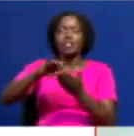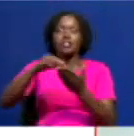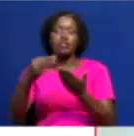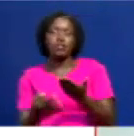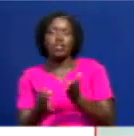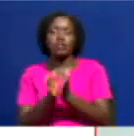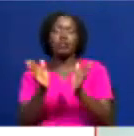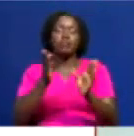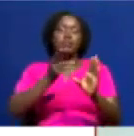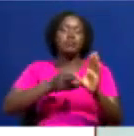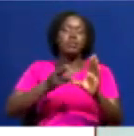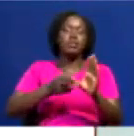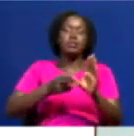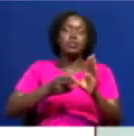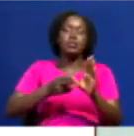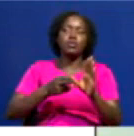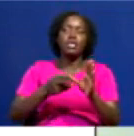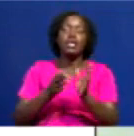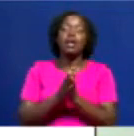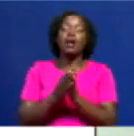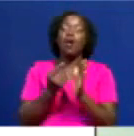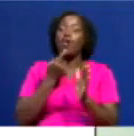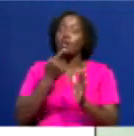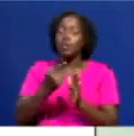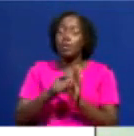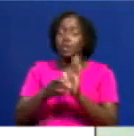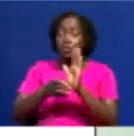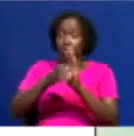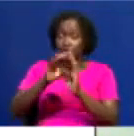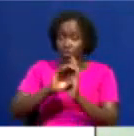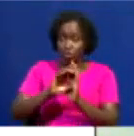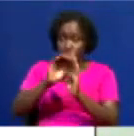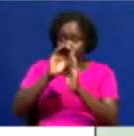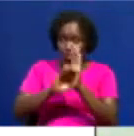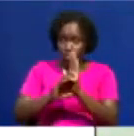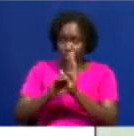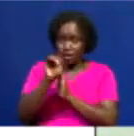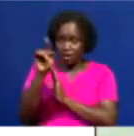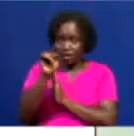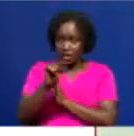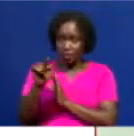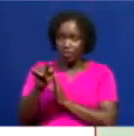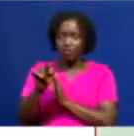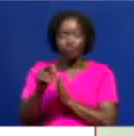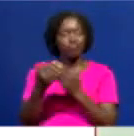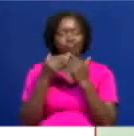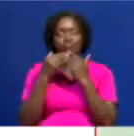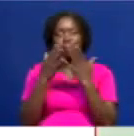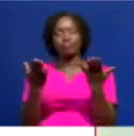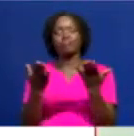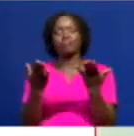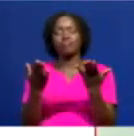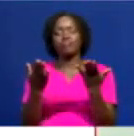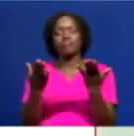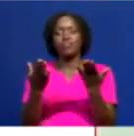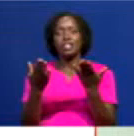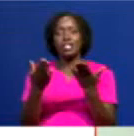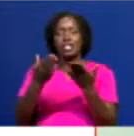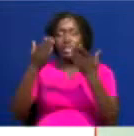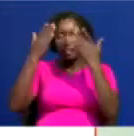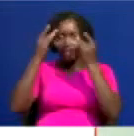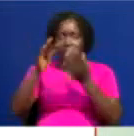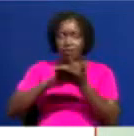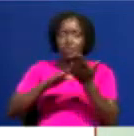the public participation dictates of the Constitution and was therefore null and void. The ruling was based on a